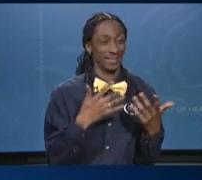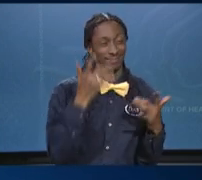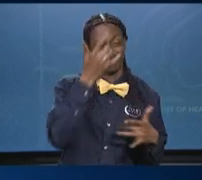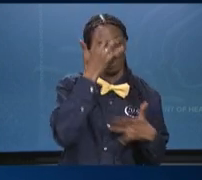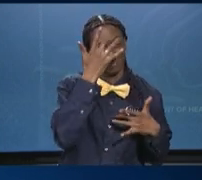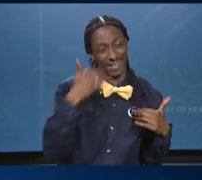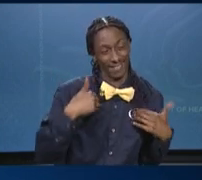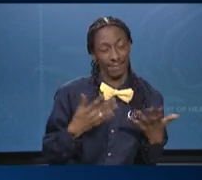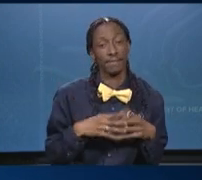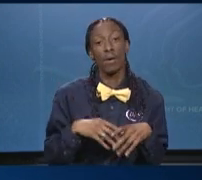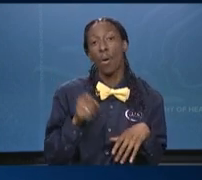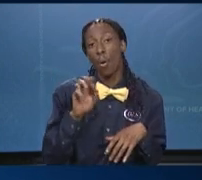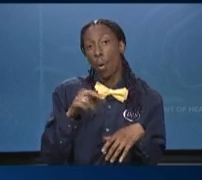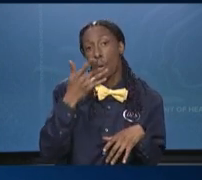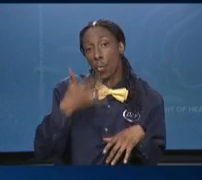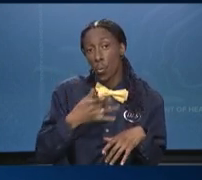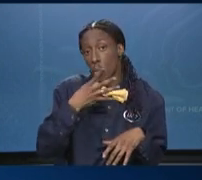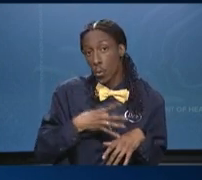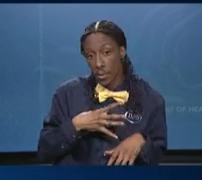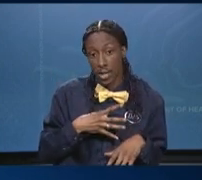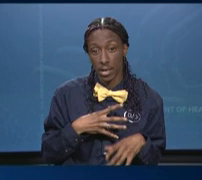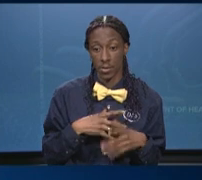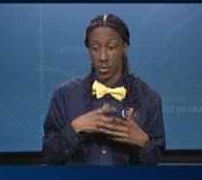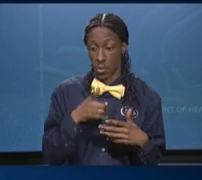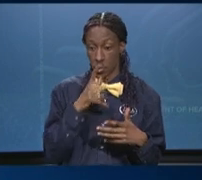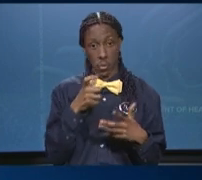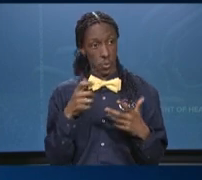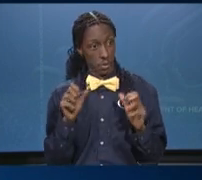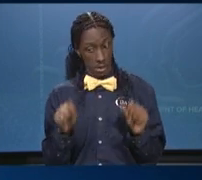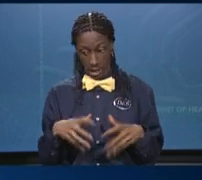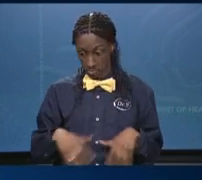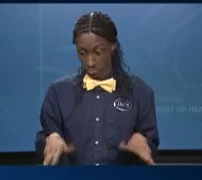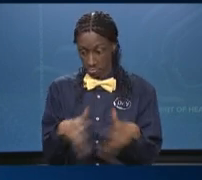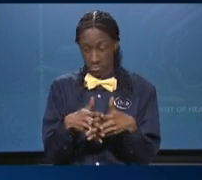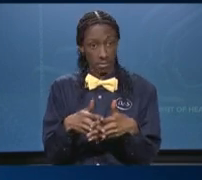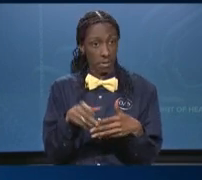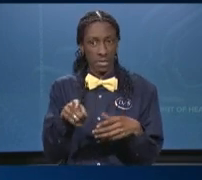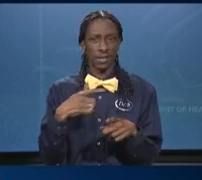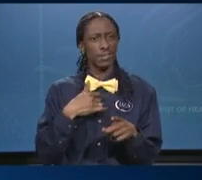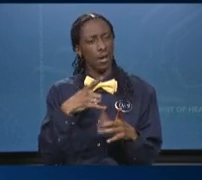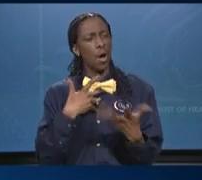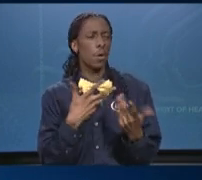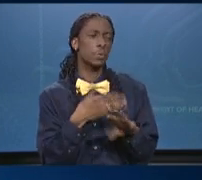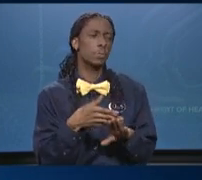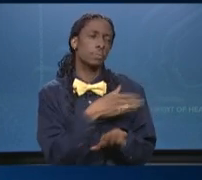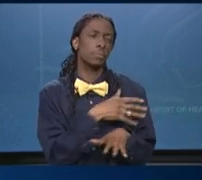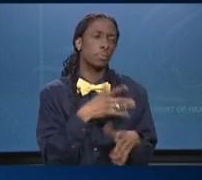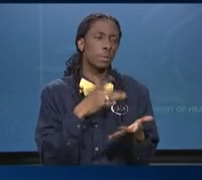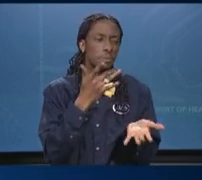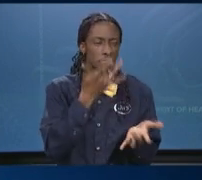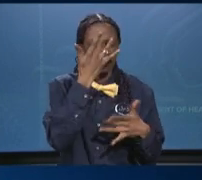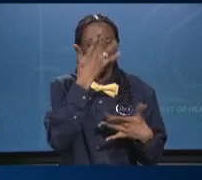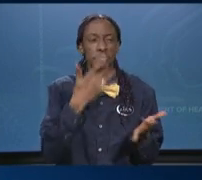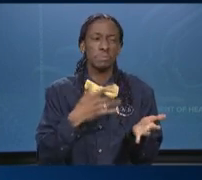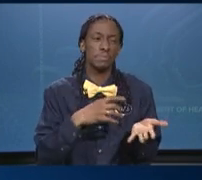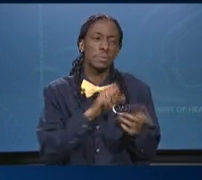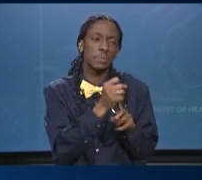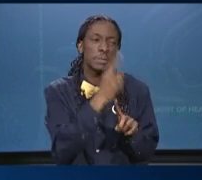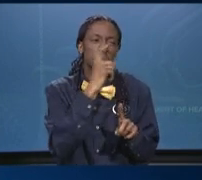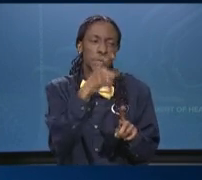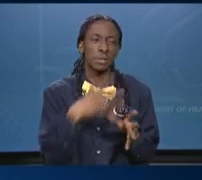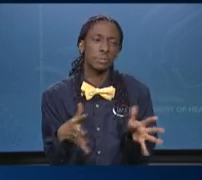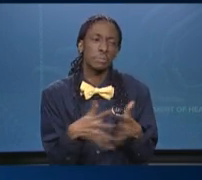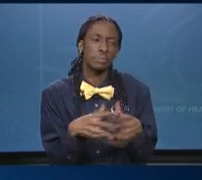who might be of childbearing age can no longer be told that she's got a pre-existing medical condition because she is childbearing.